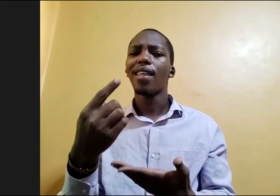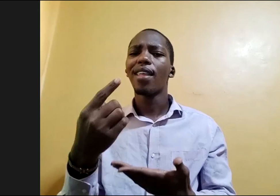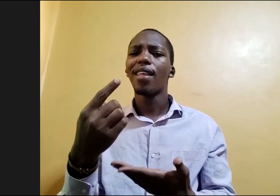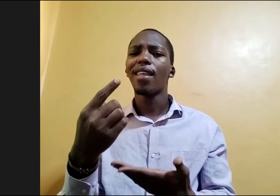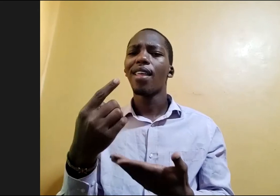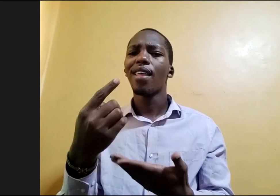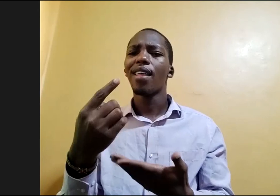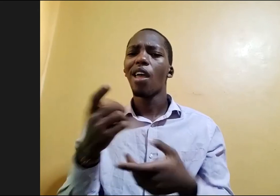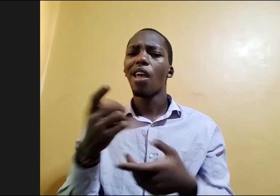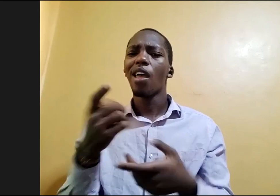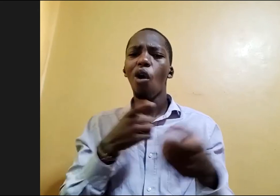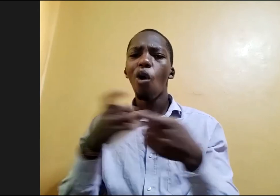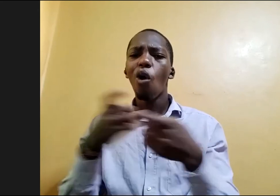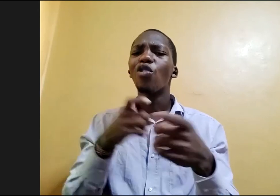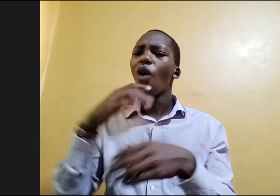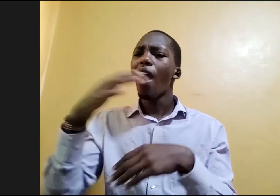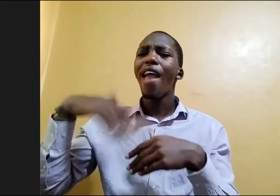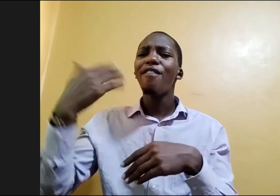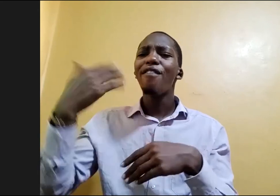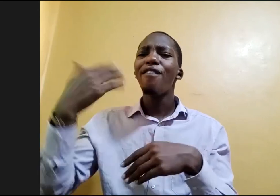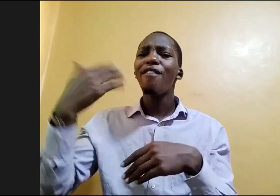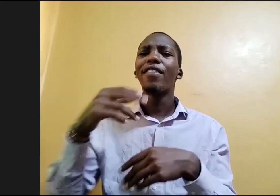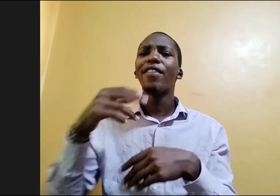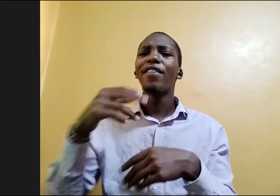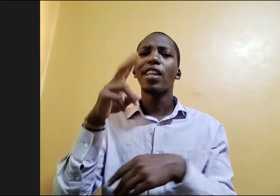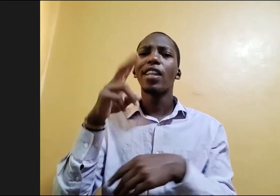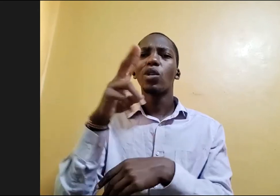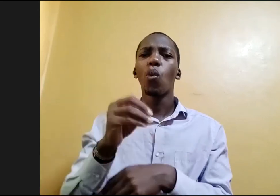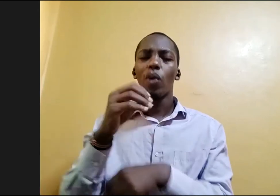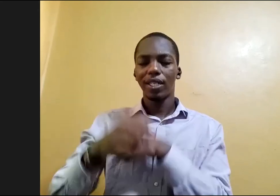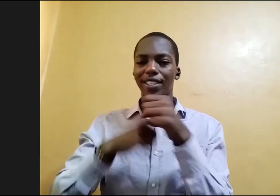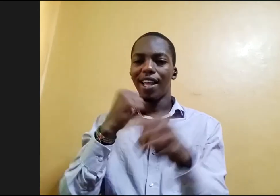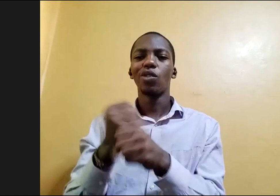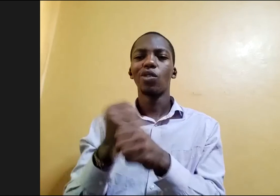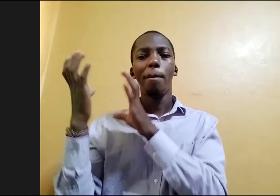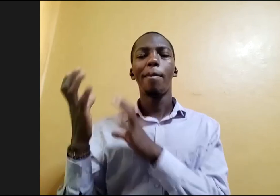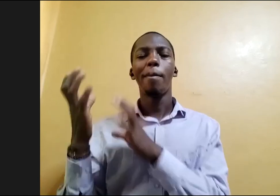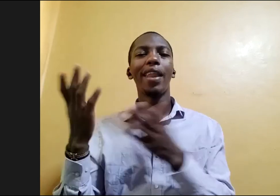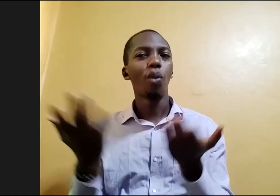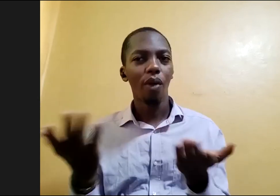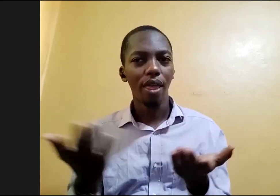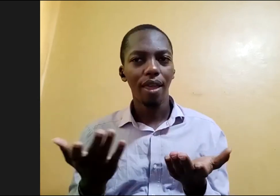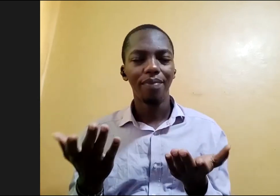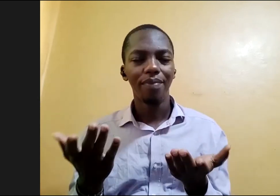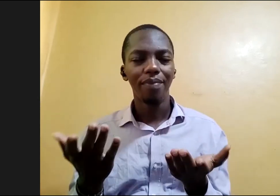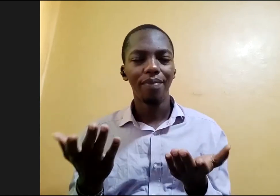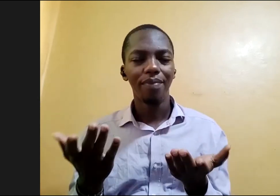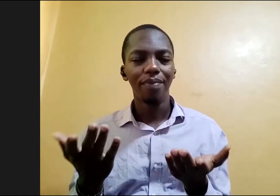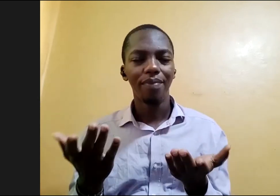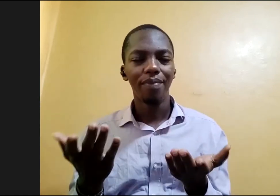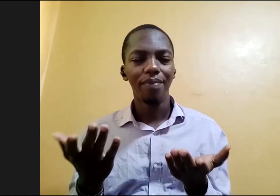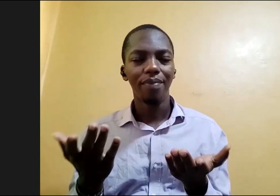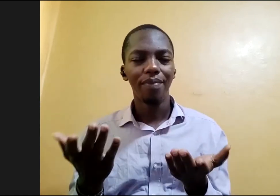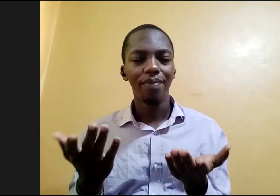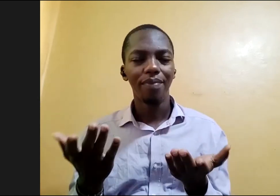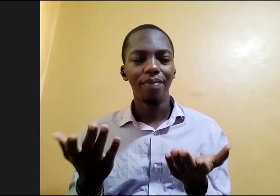I would like to see where the burden is. And the 2% of sampling means